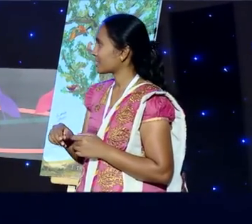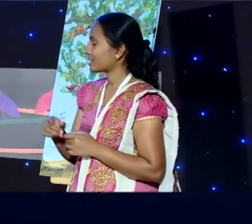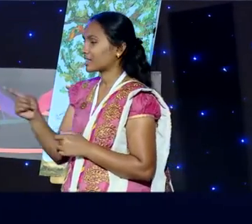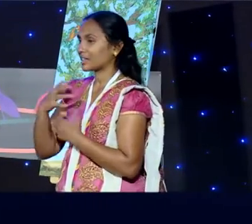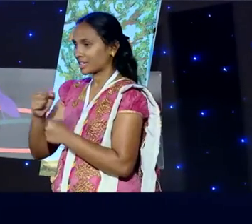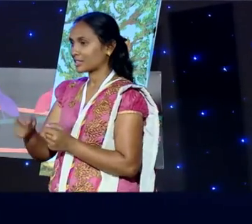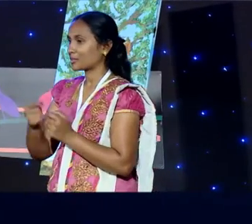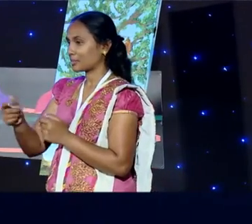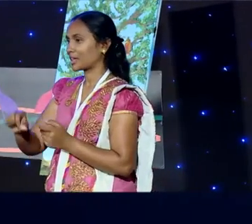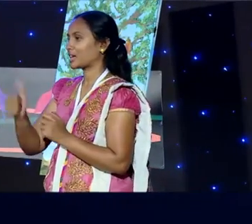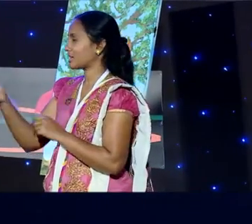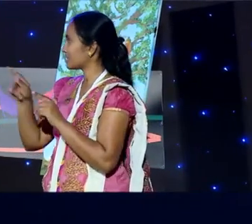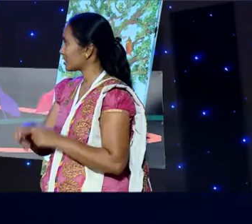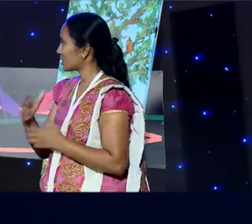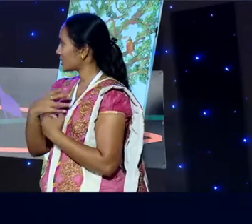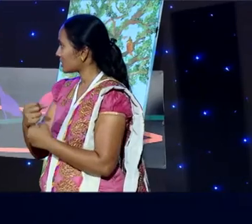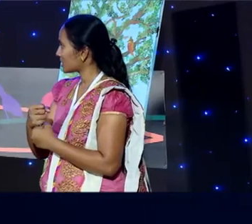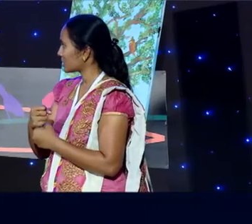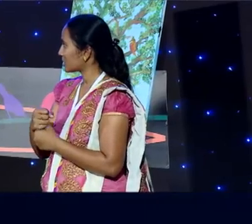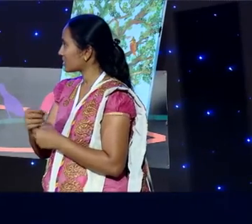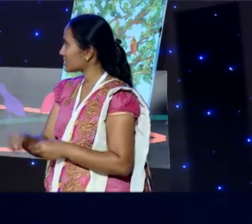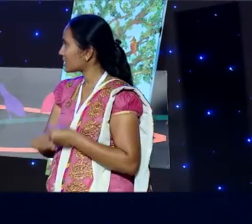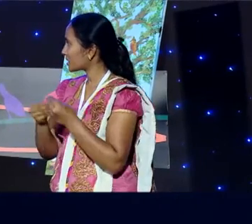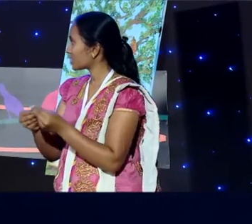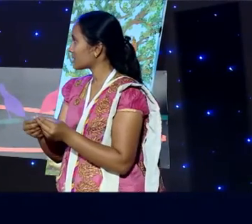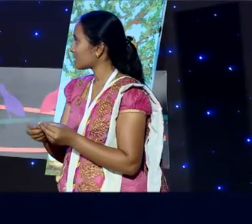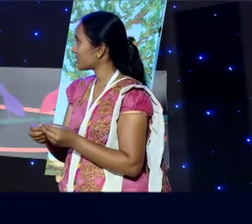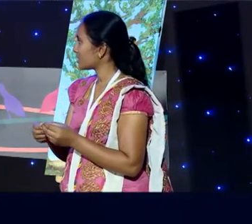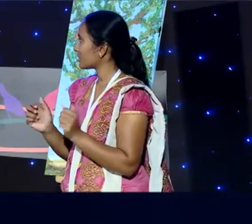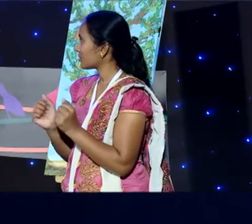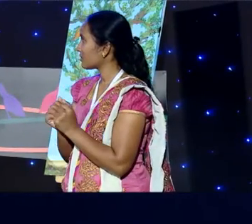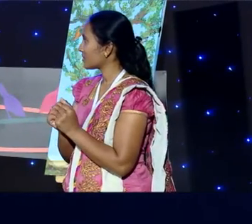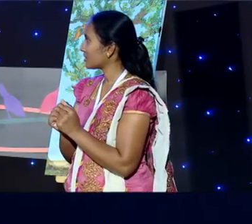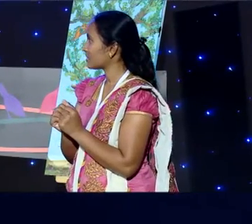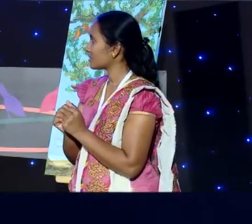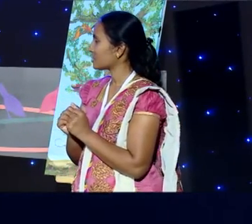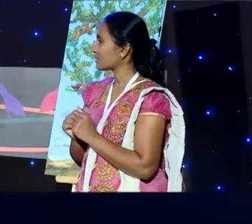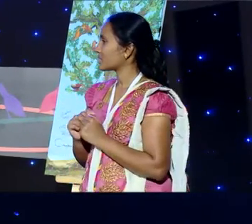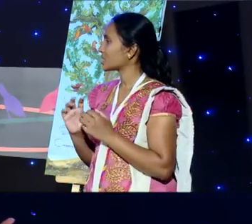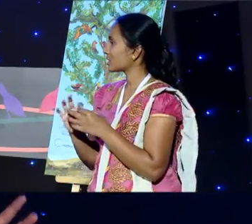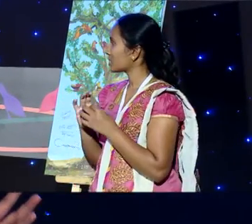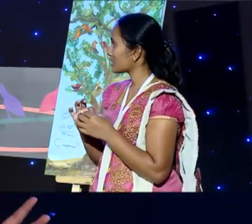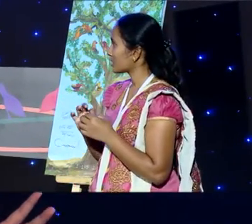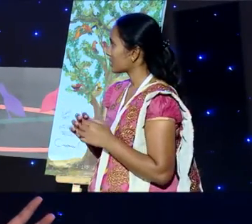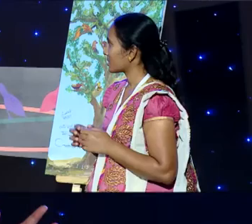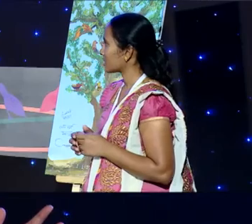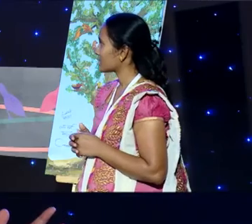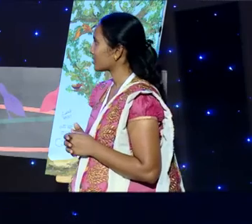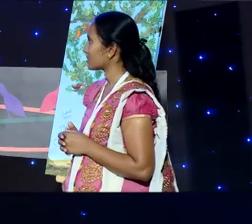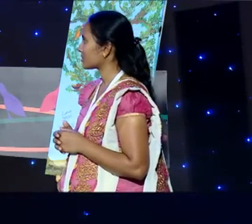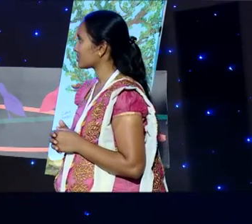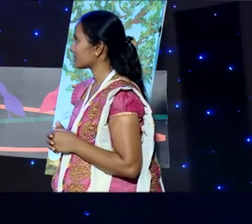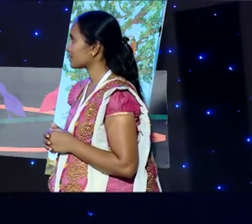to pay forward. They are trusted to respond with generosity, if their heart responds to generosity. Will it or will it